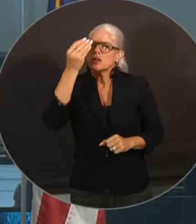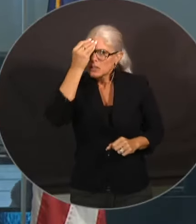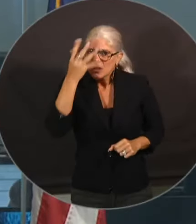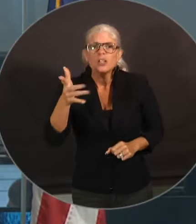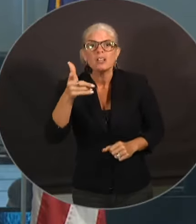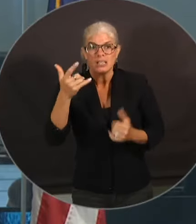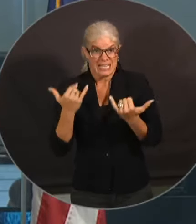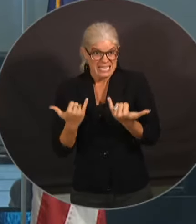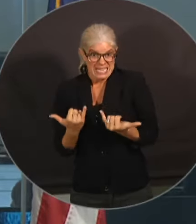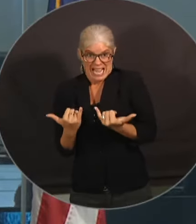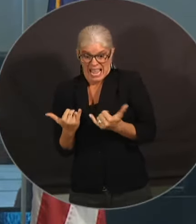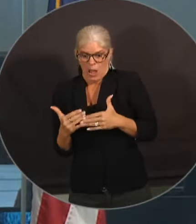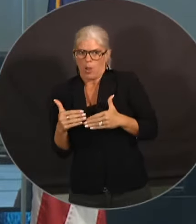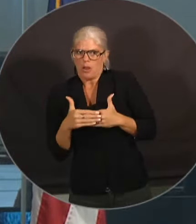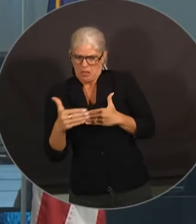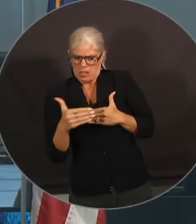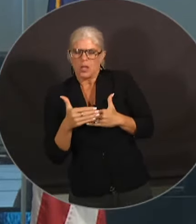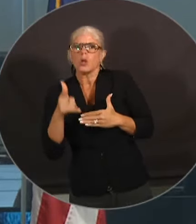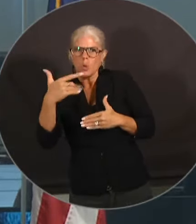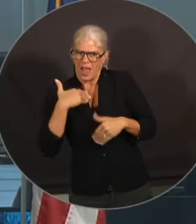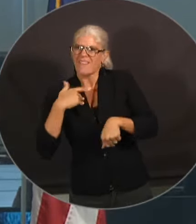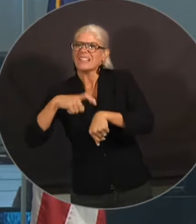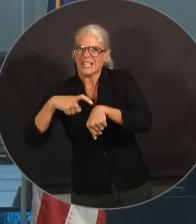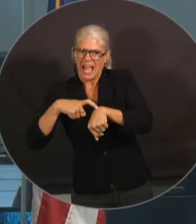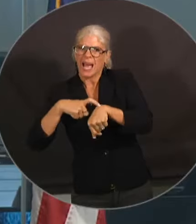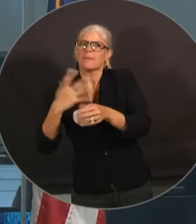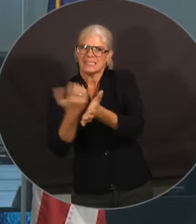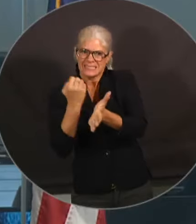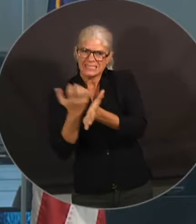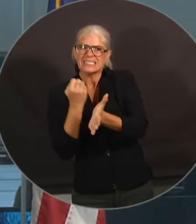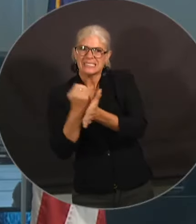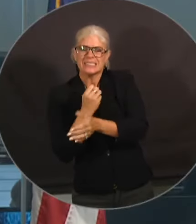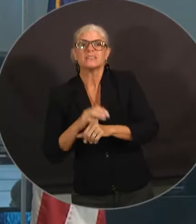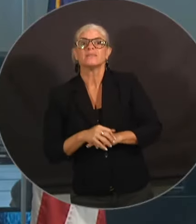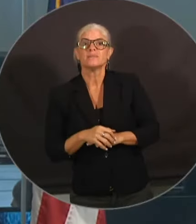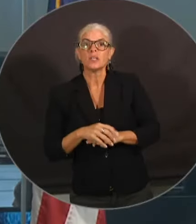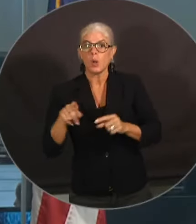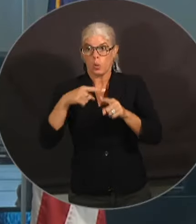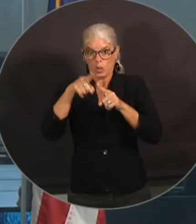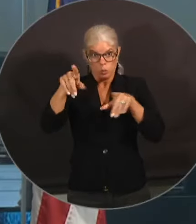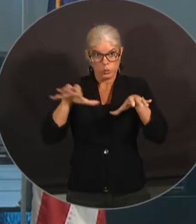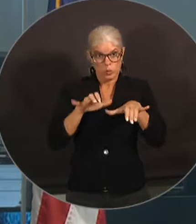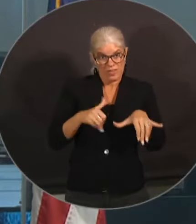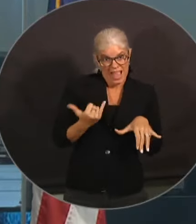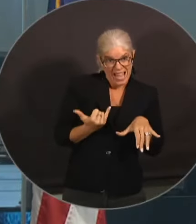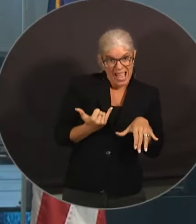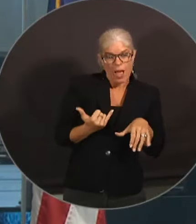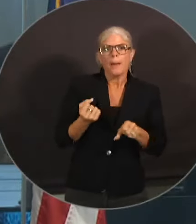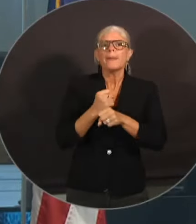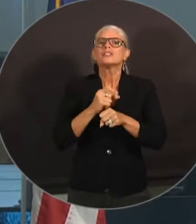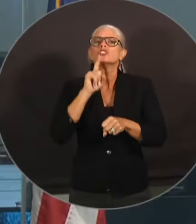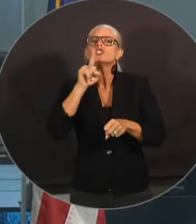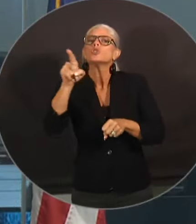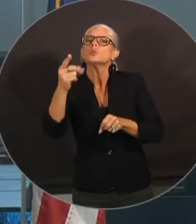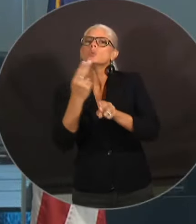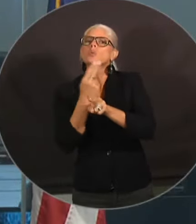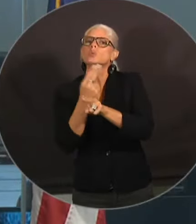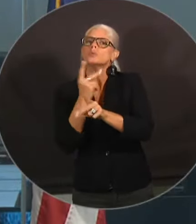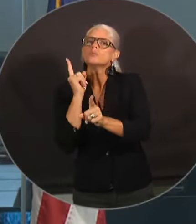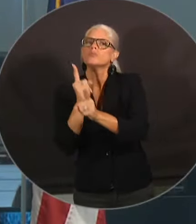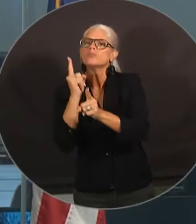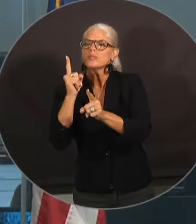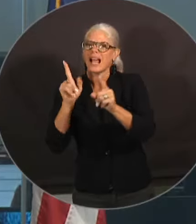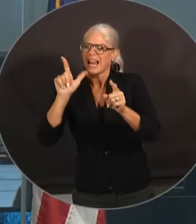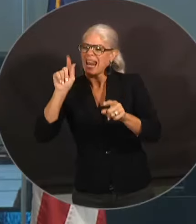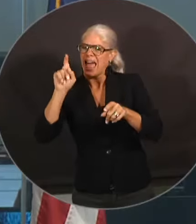have time to do what you need to do. When you do that, make sure you're using proper ladder safety. We do